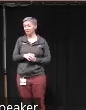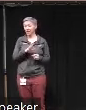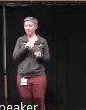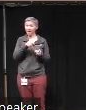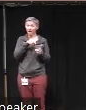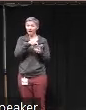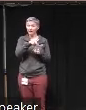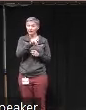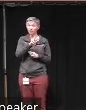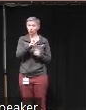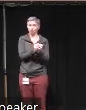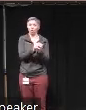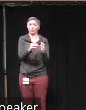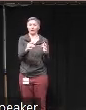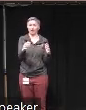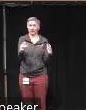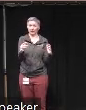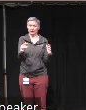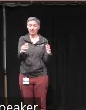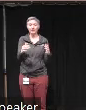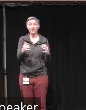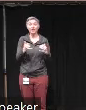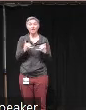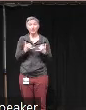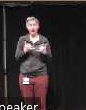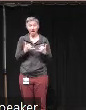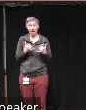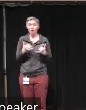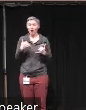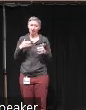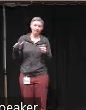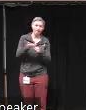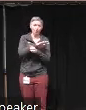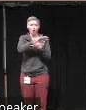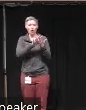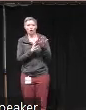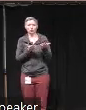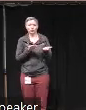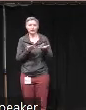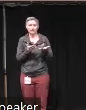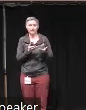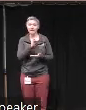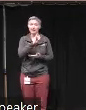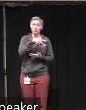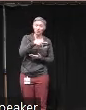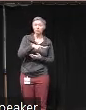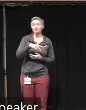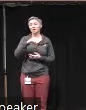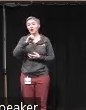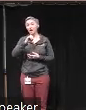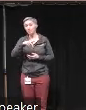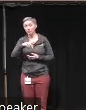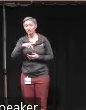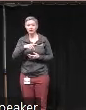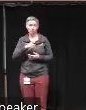growing and has now full set of services, inpatient, outpatient, and be able